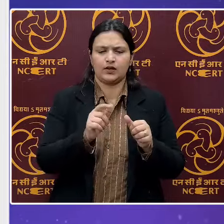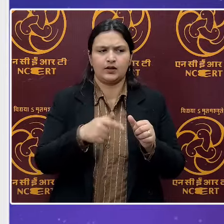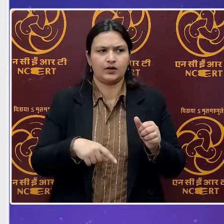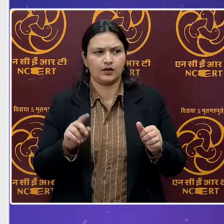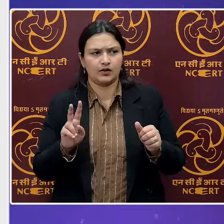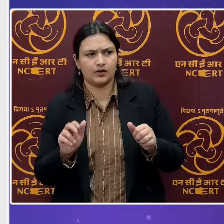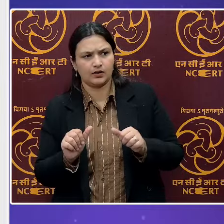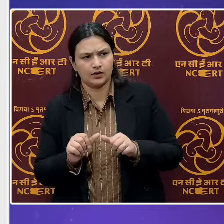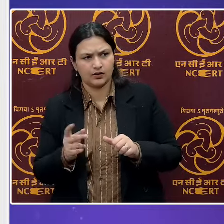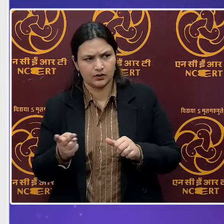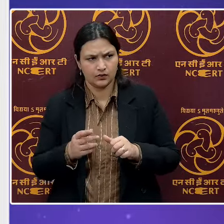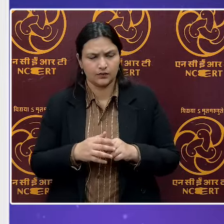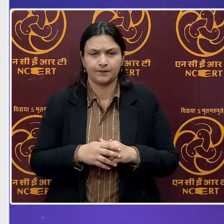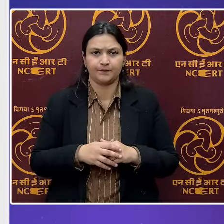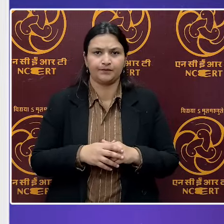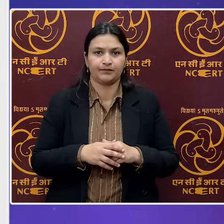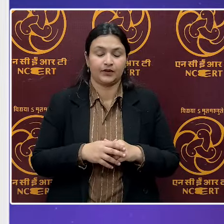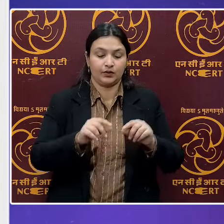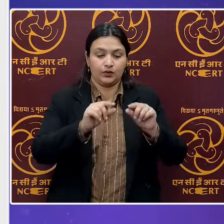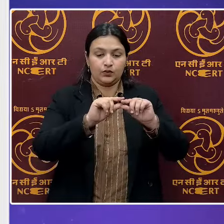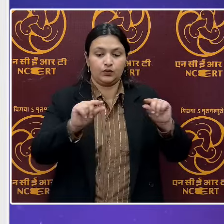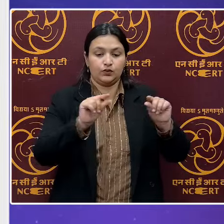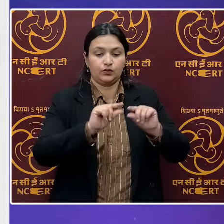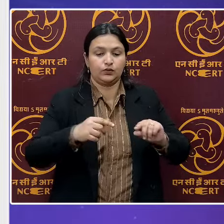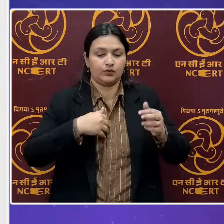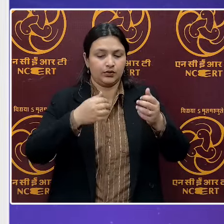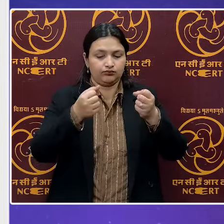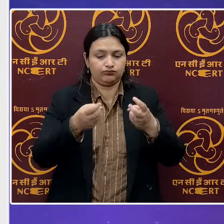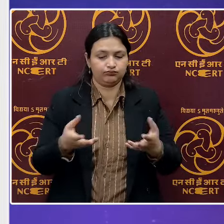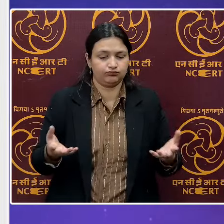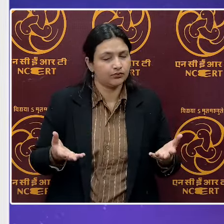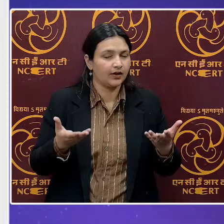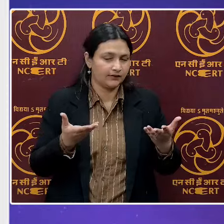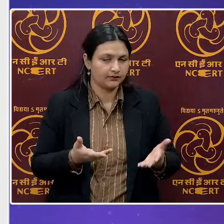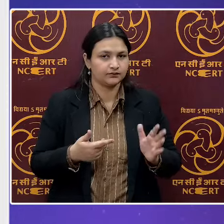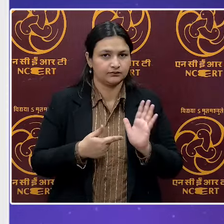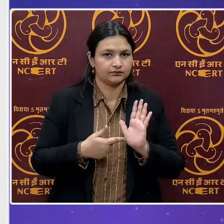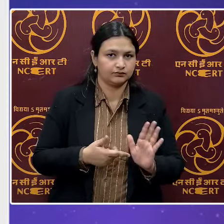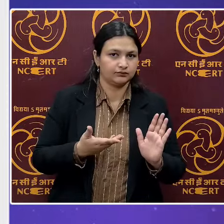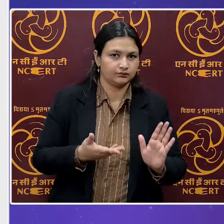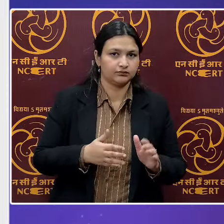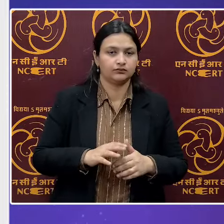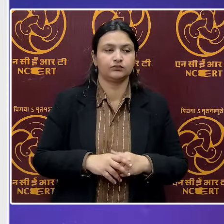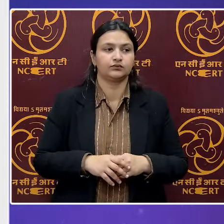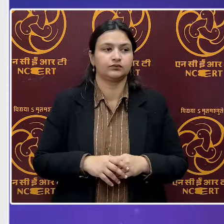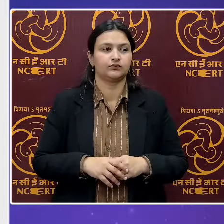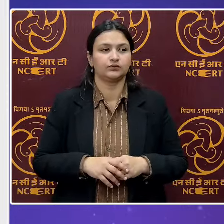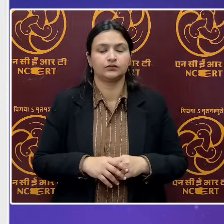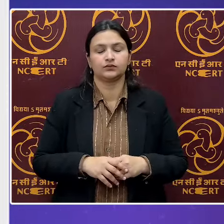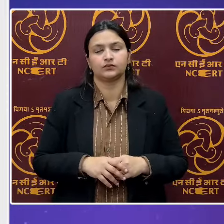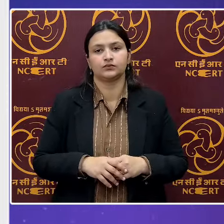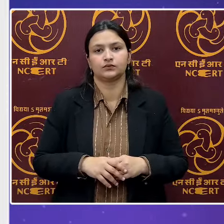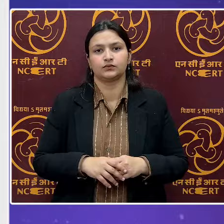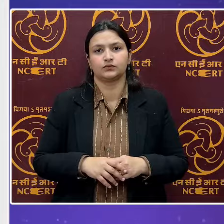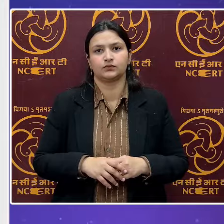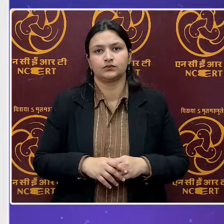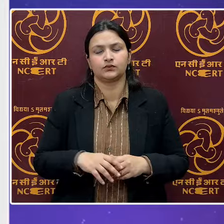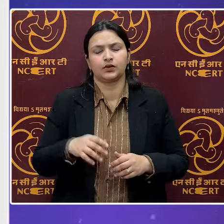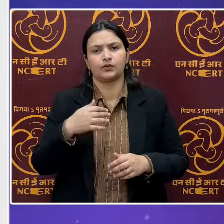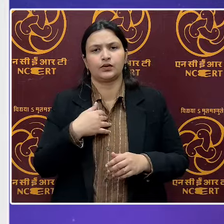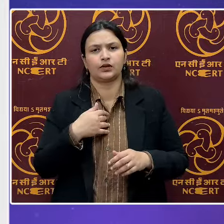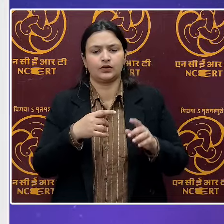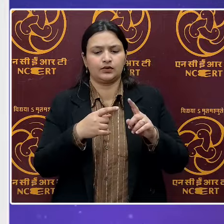am dividing equation 2 by 1. So we get cos phi by sin phi by cos phi, which is tan phi. Okay, we get